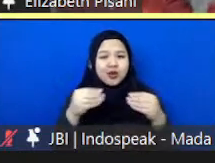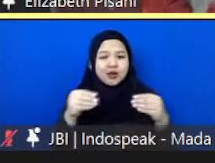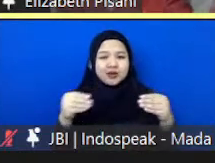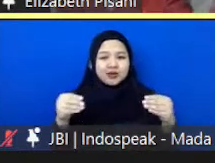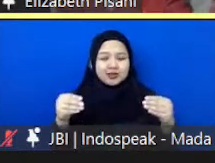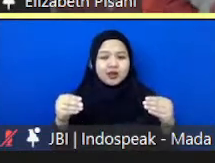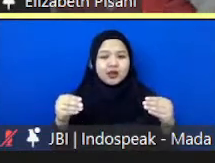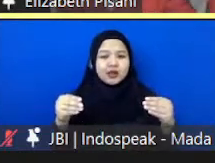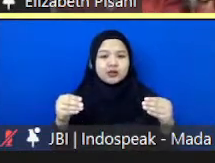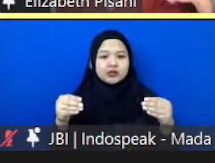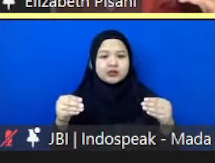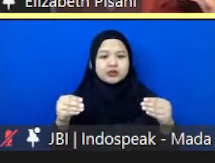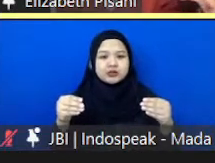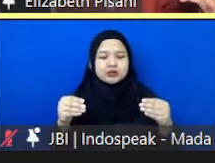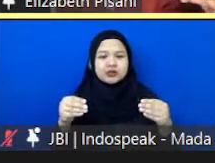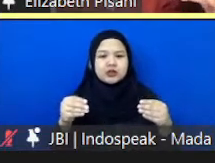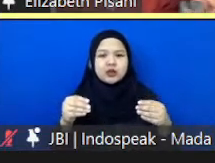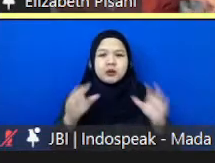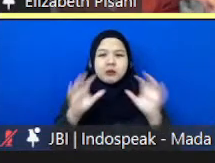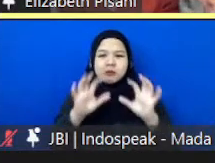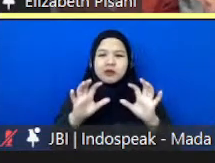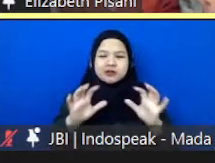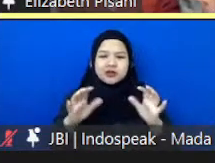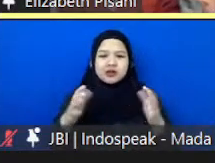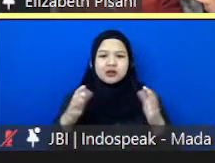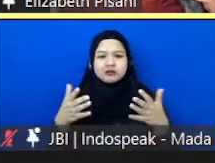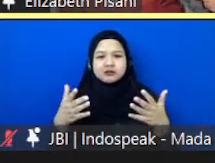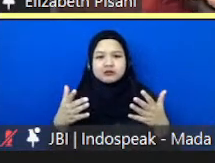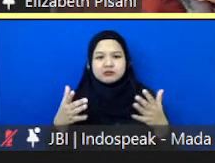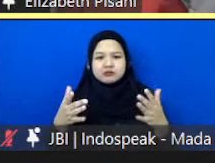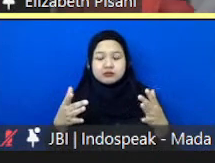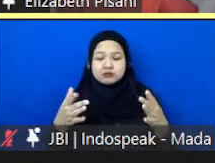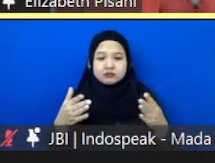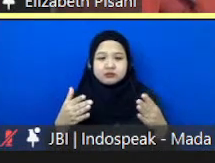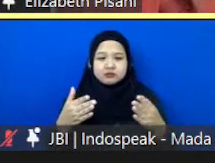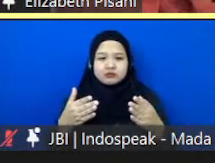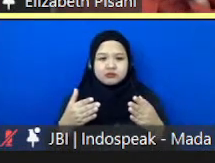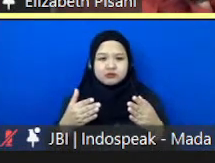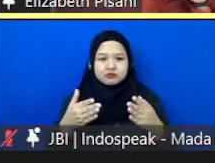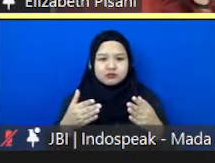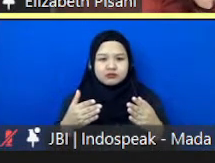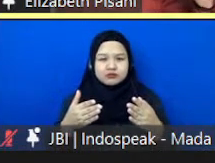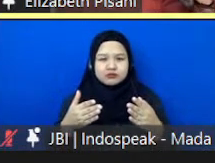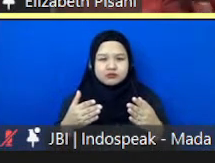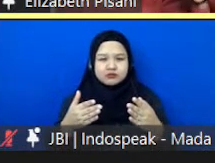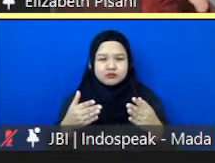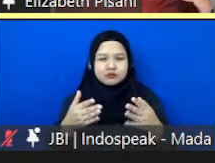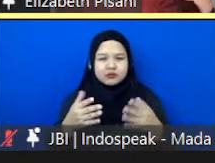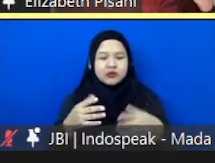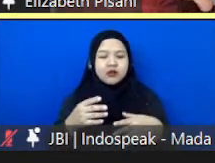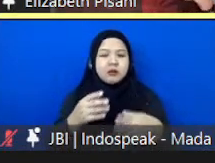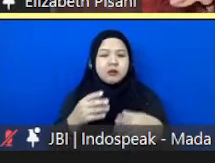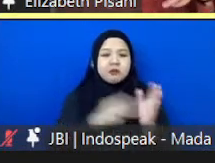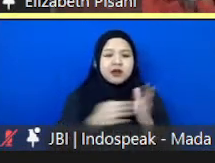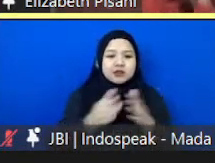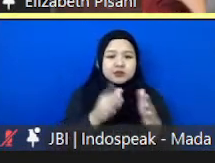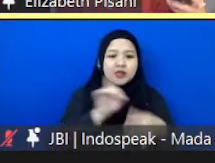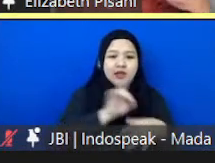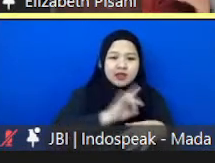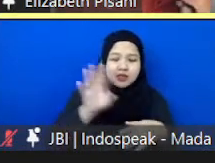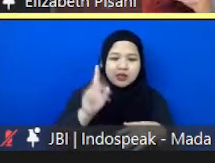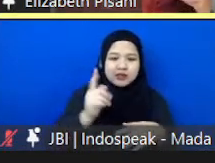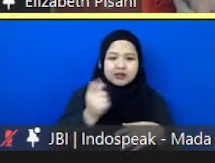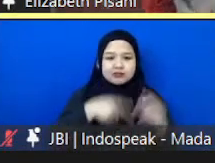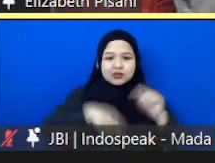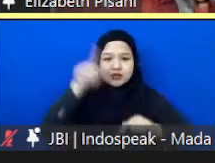may lead to cost cutting, may lead to substandard medicines. And the other mechanisms, the market dynamics, can